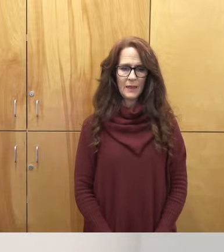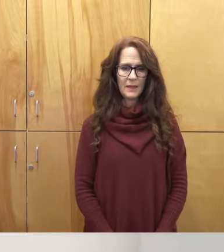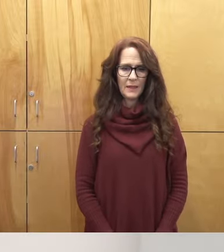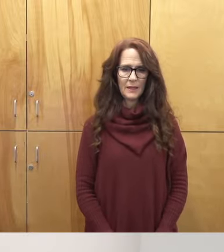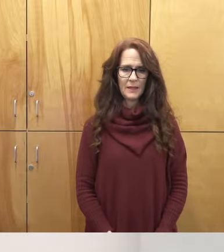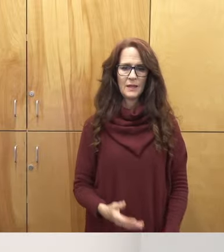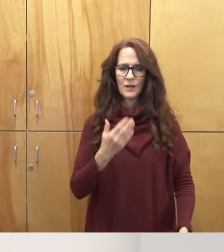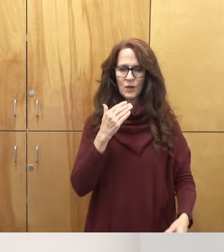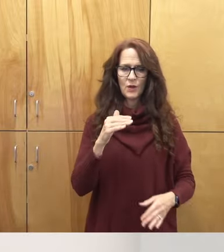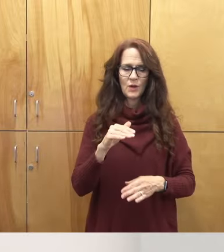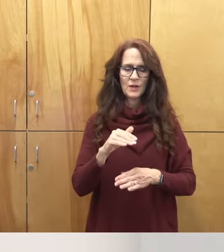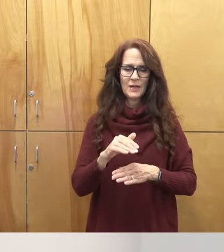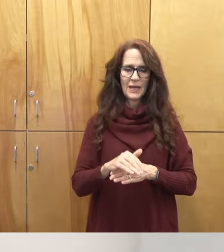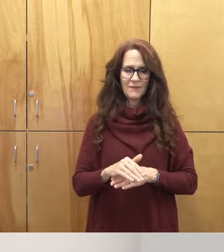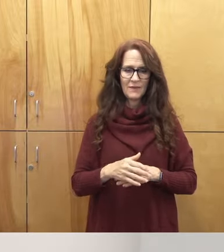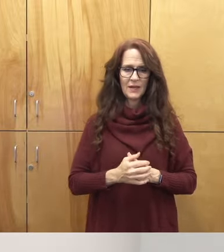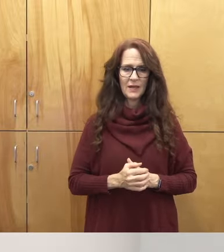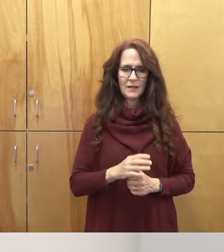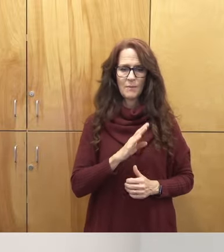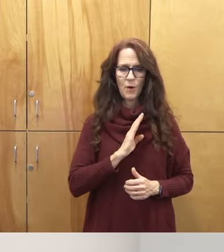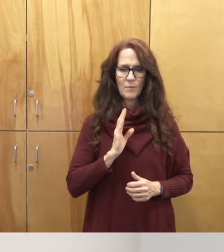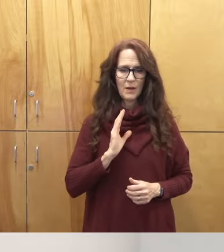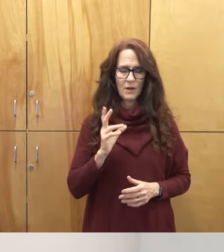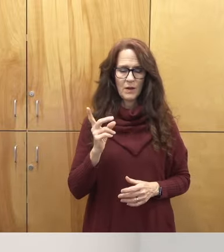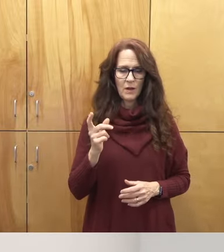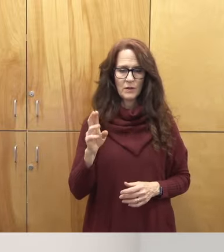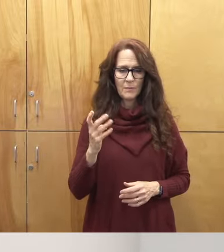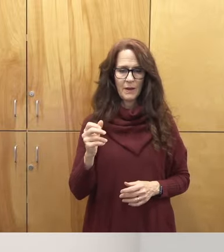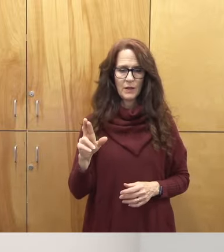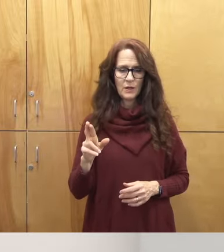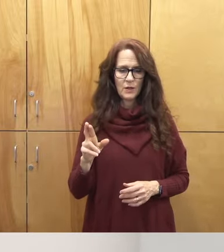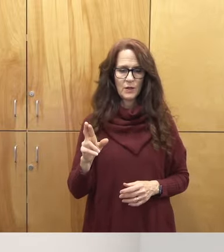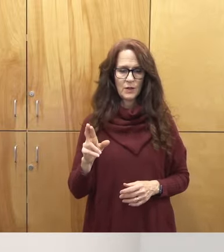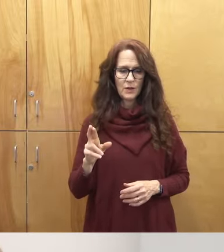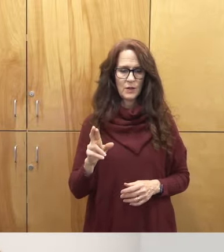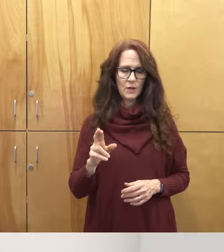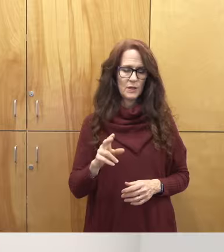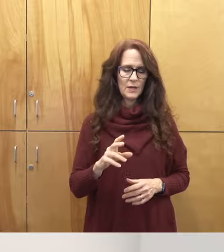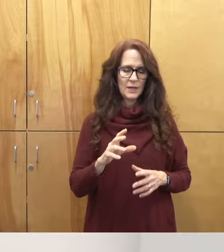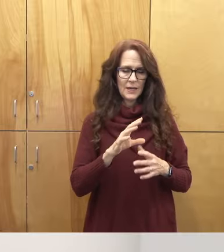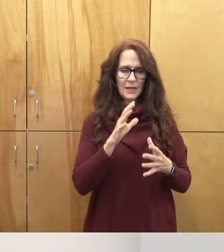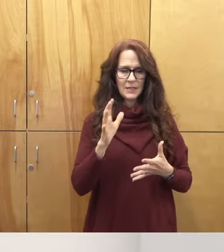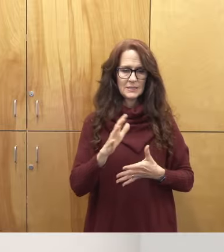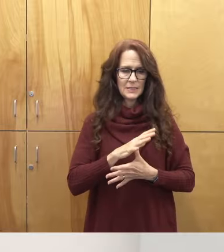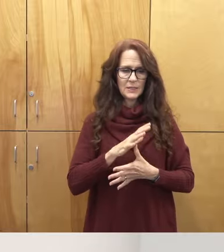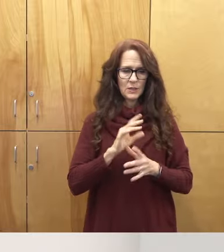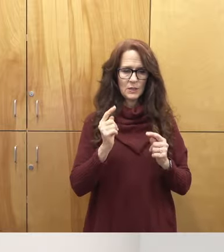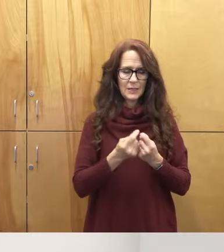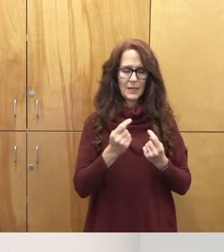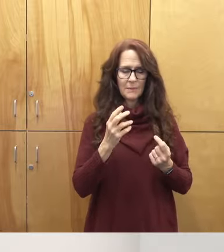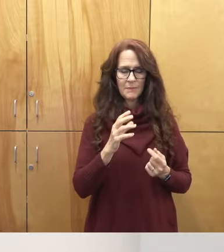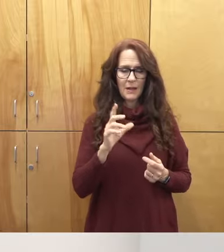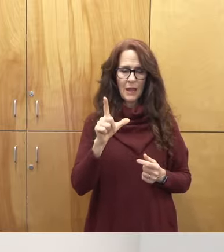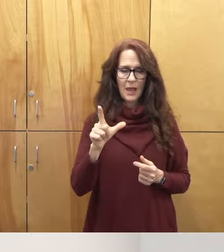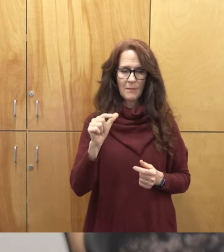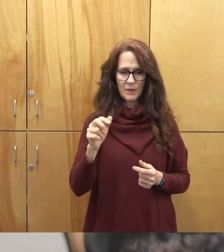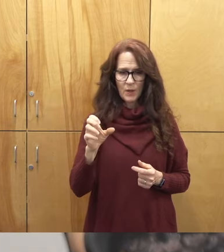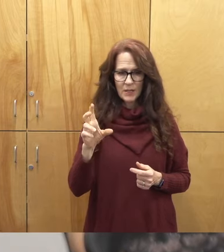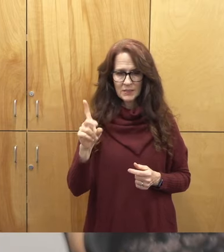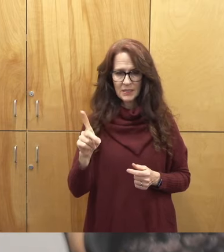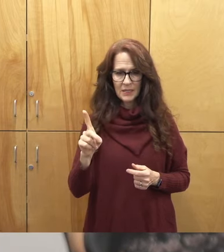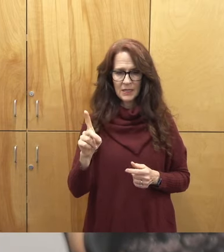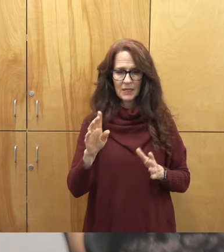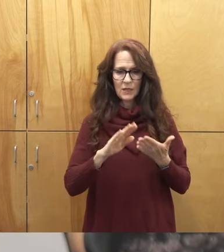Good evening, President Craighead, board members, Dr. Baker, senior team members, and Long Beach Unified community. Thank you for